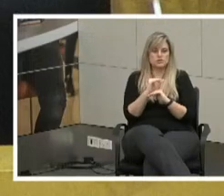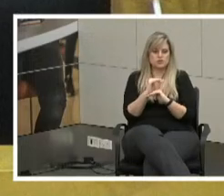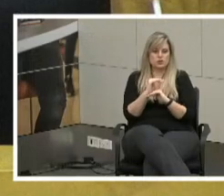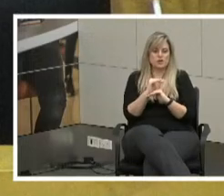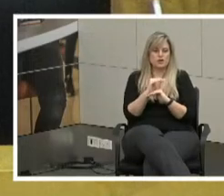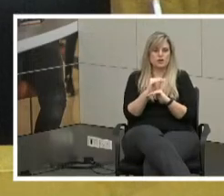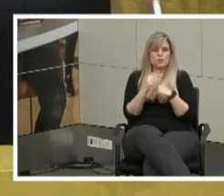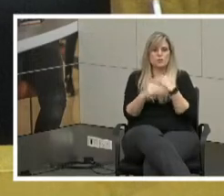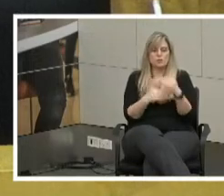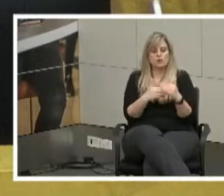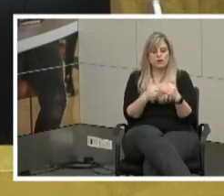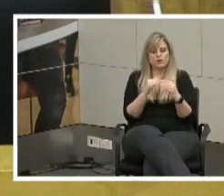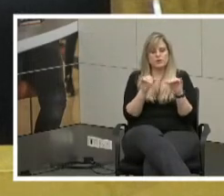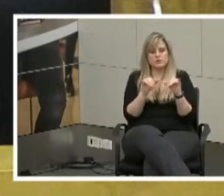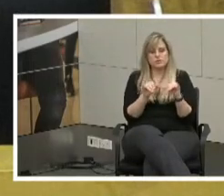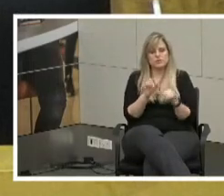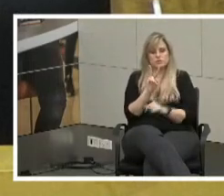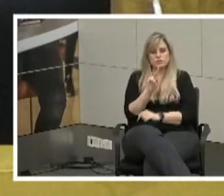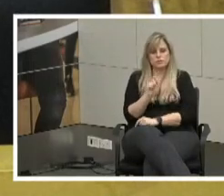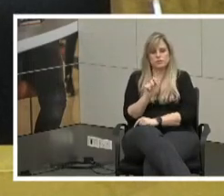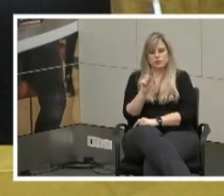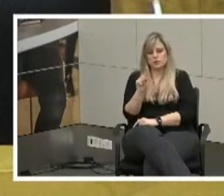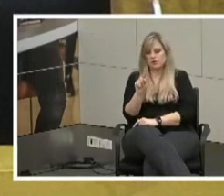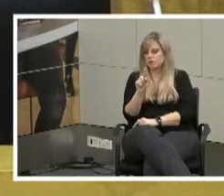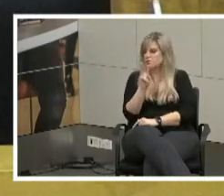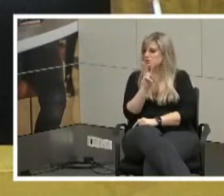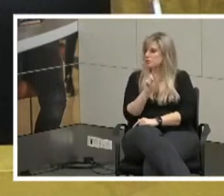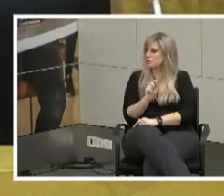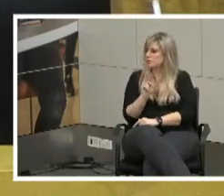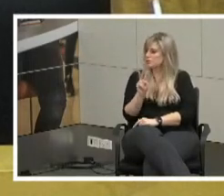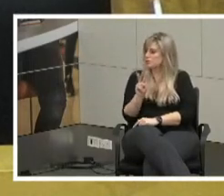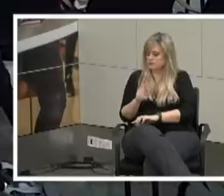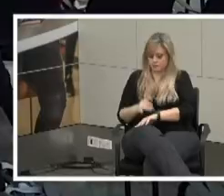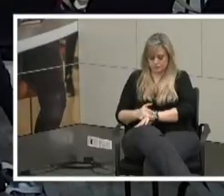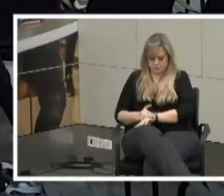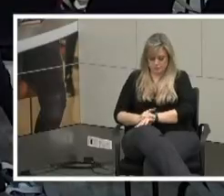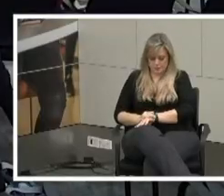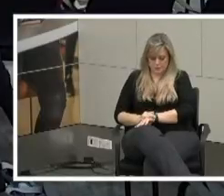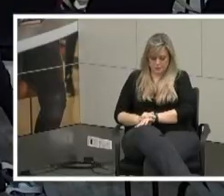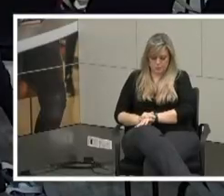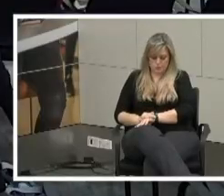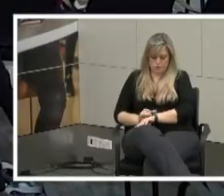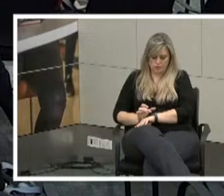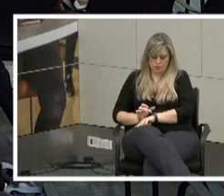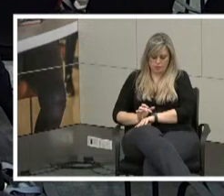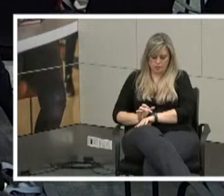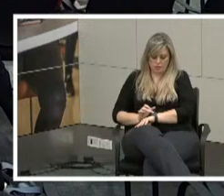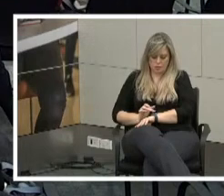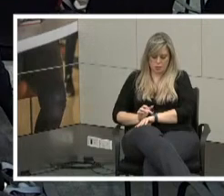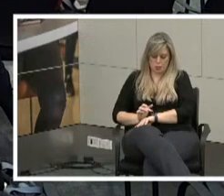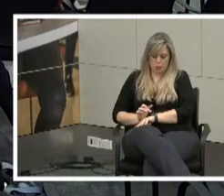2.2 Mr superintendent you have the floor on the monitoring